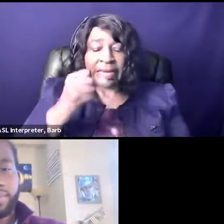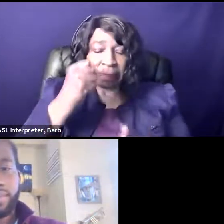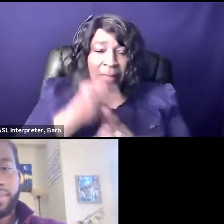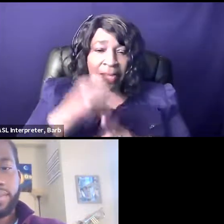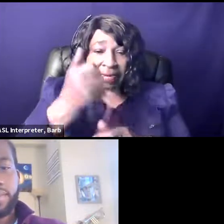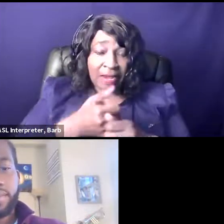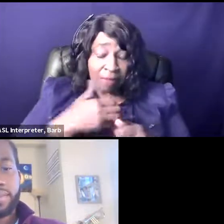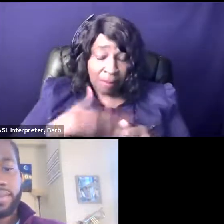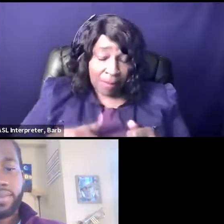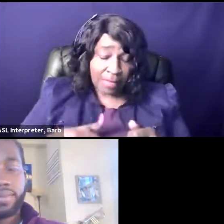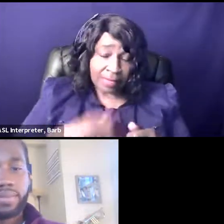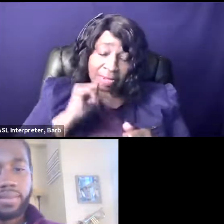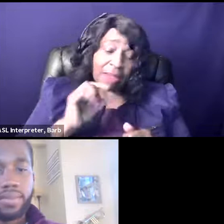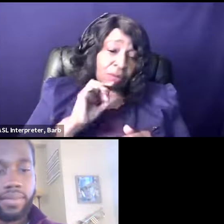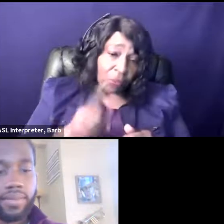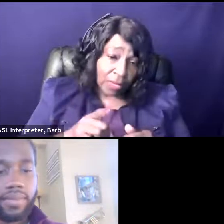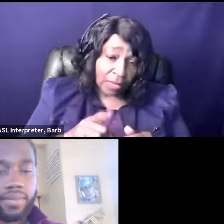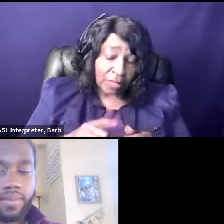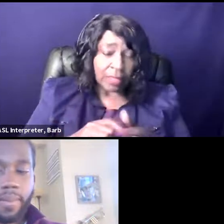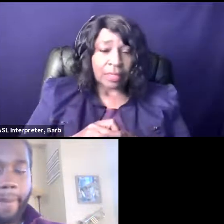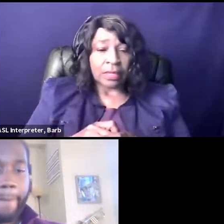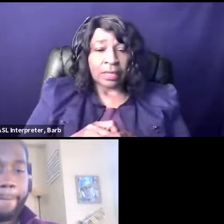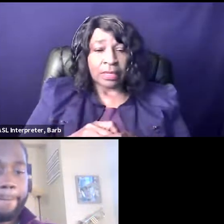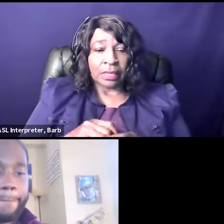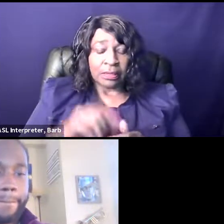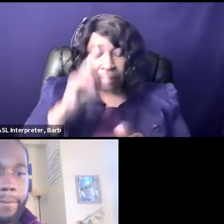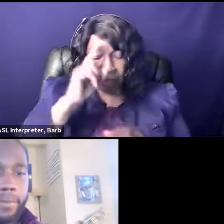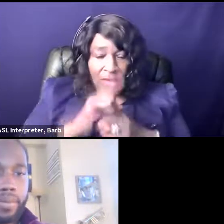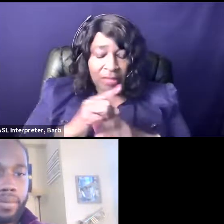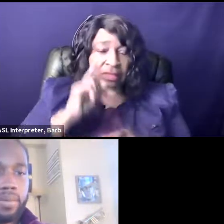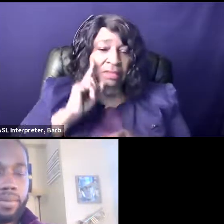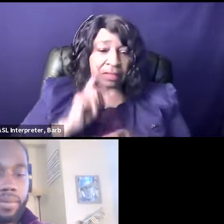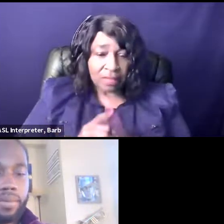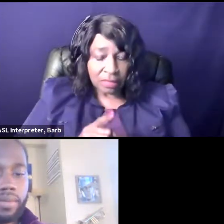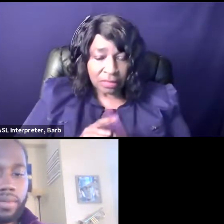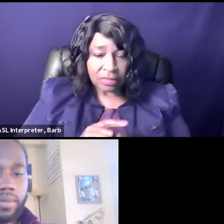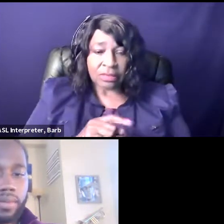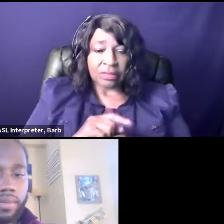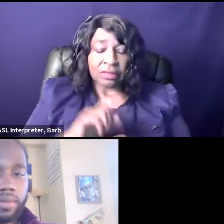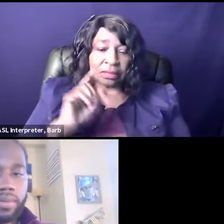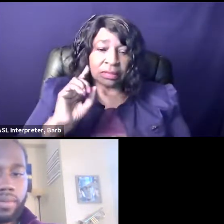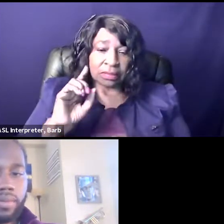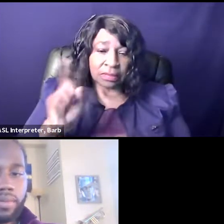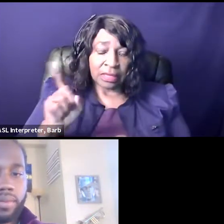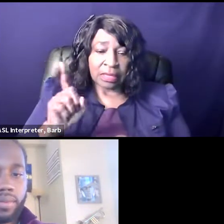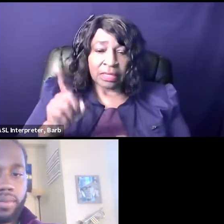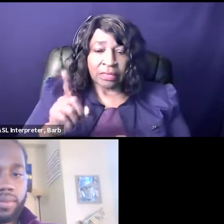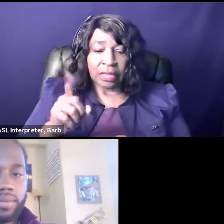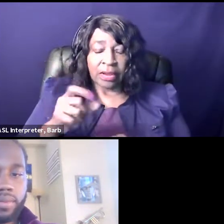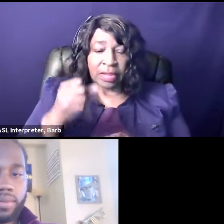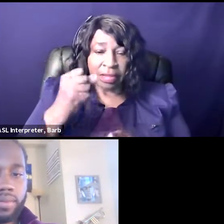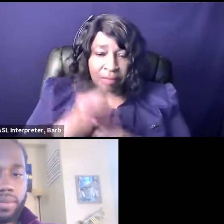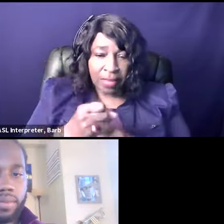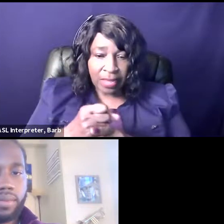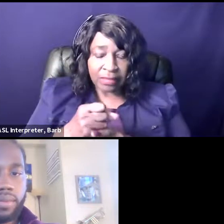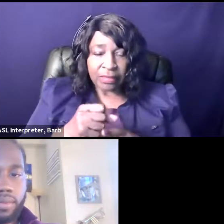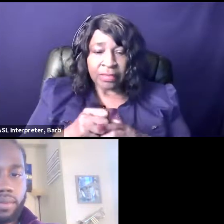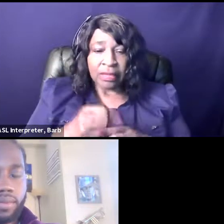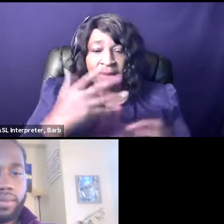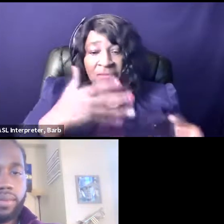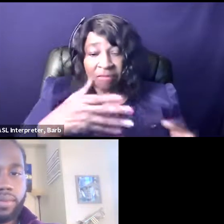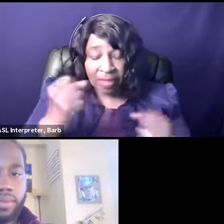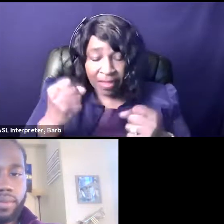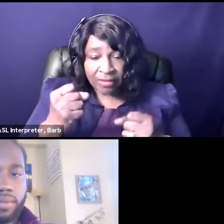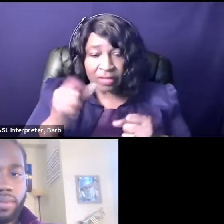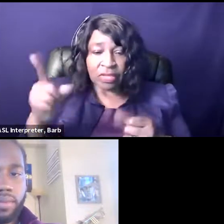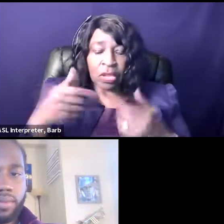right? We know our brothers and sisters on island nations are being impacted by sea level rise at astronomical rates and may lose